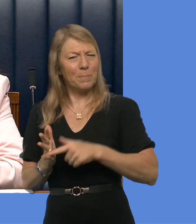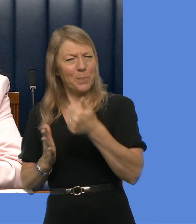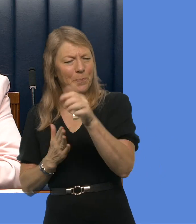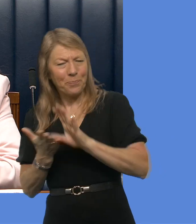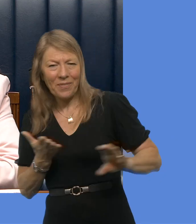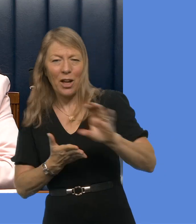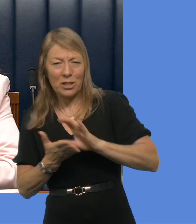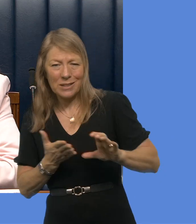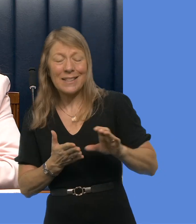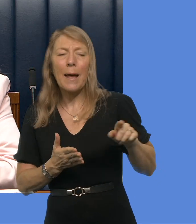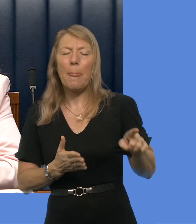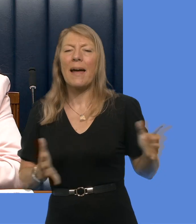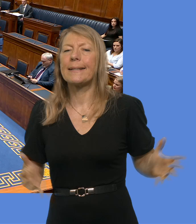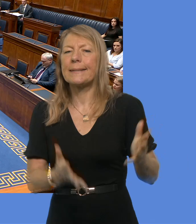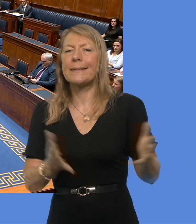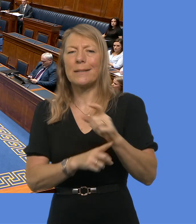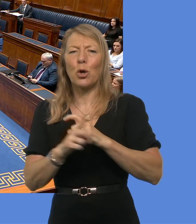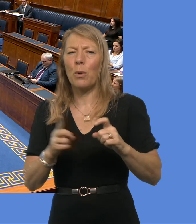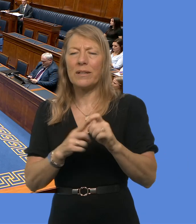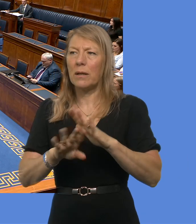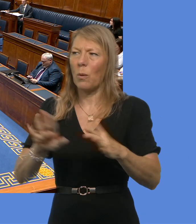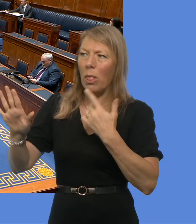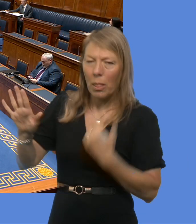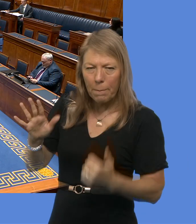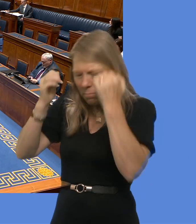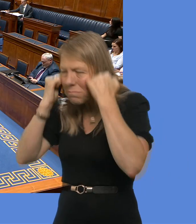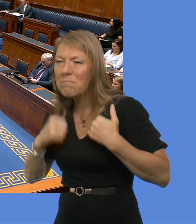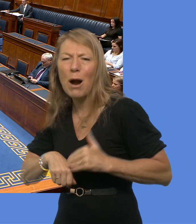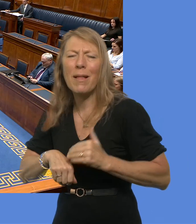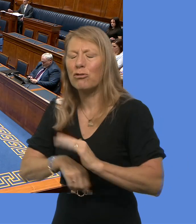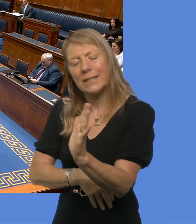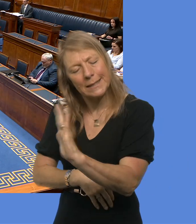even further. Just McNulty.